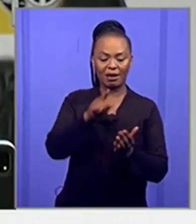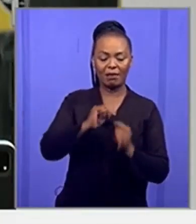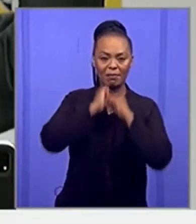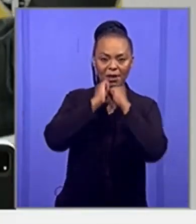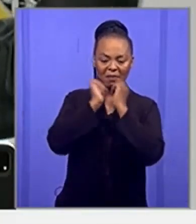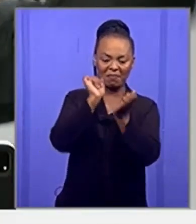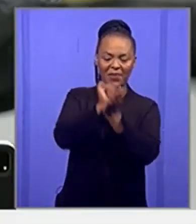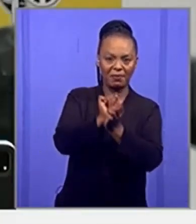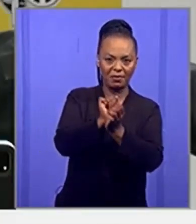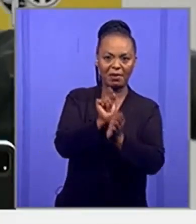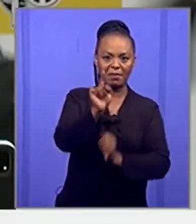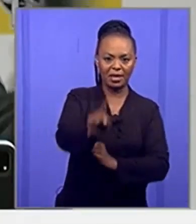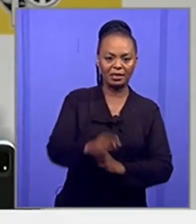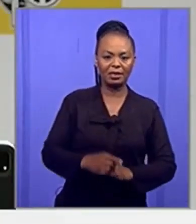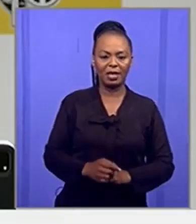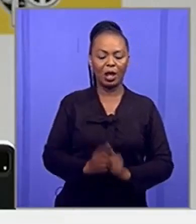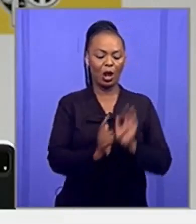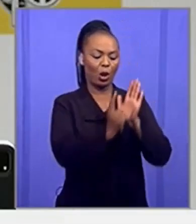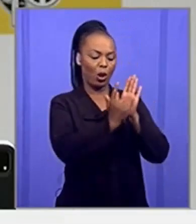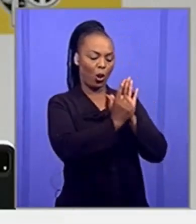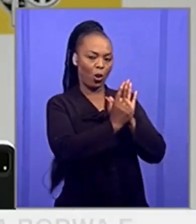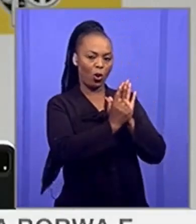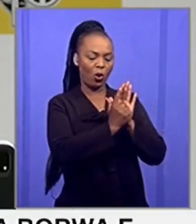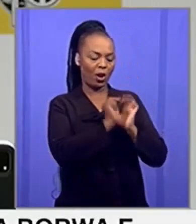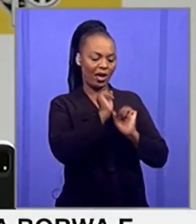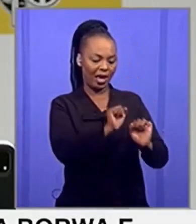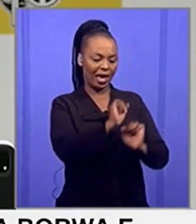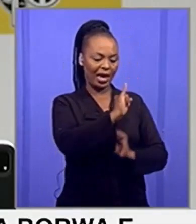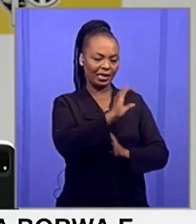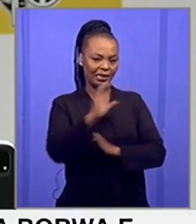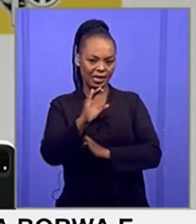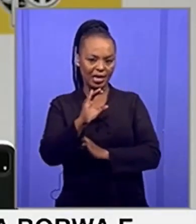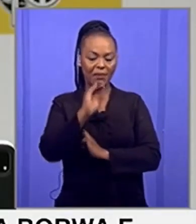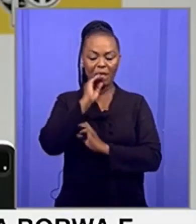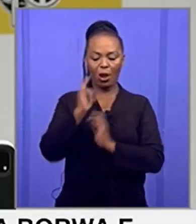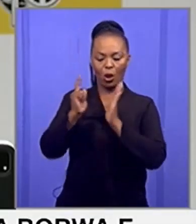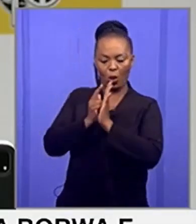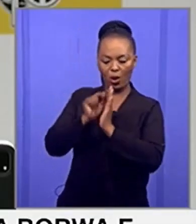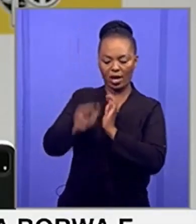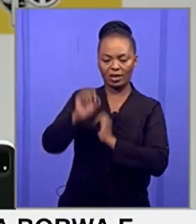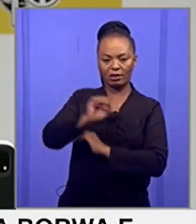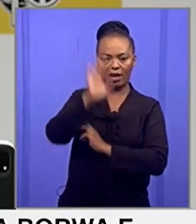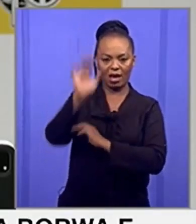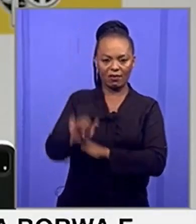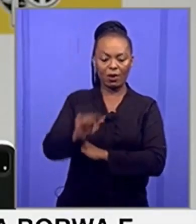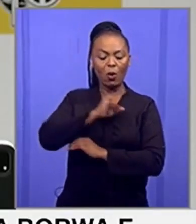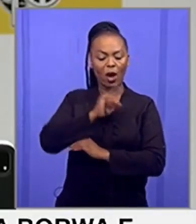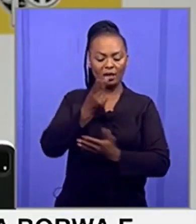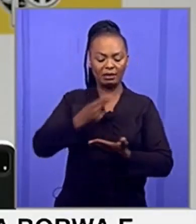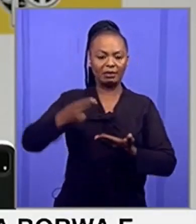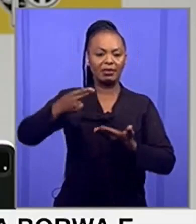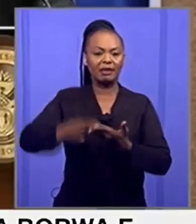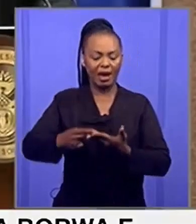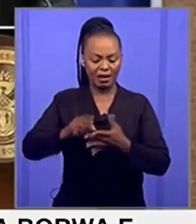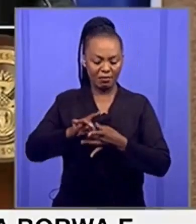ICC law is the law of the Republic of South Africa. We have signed to